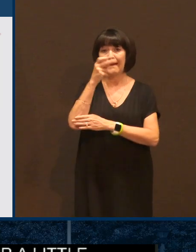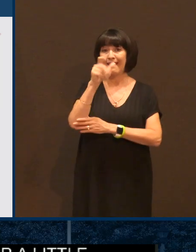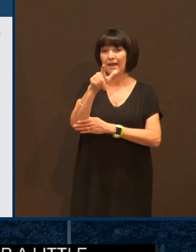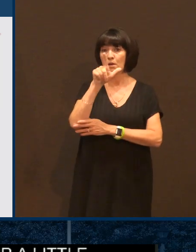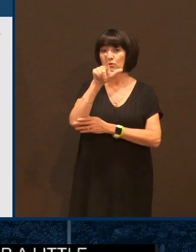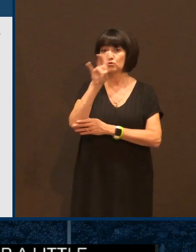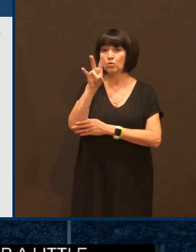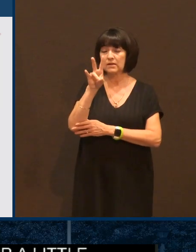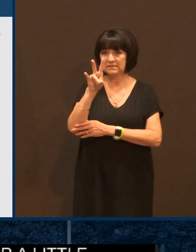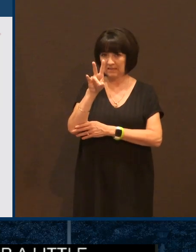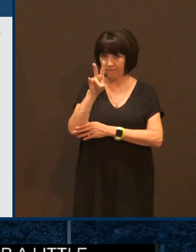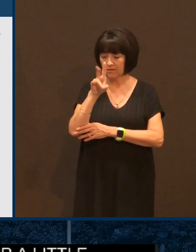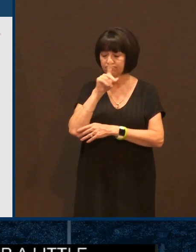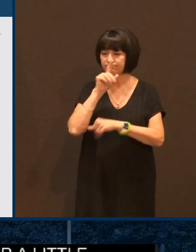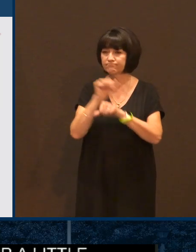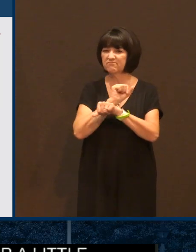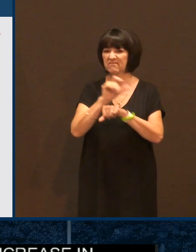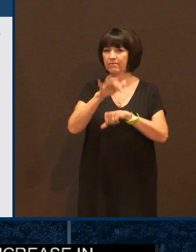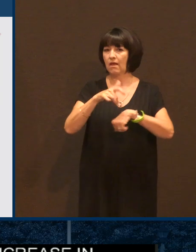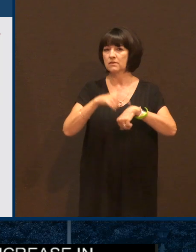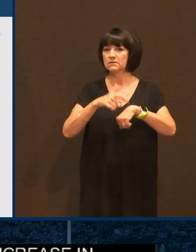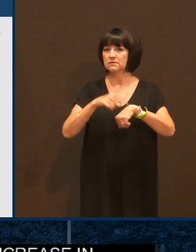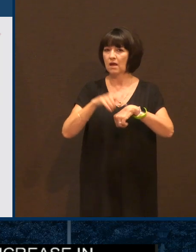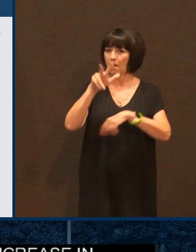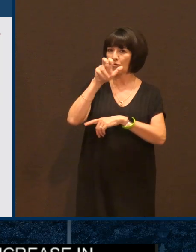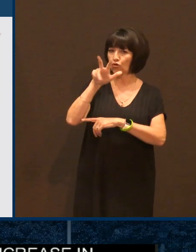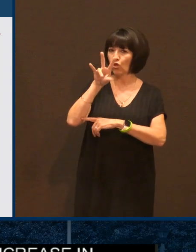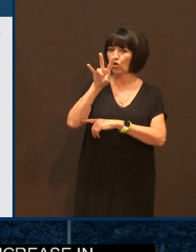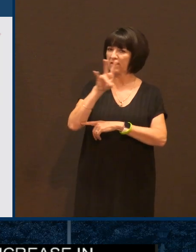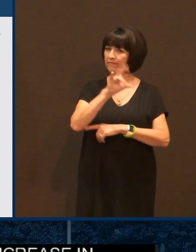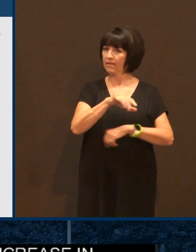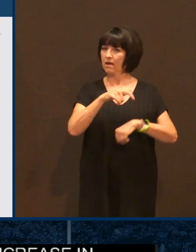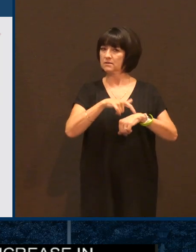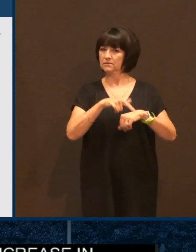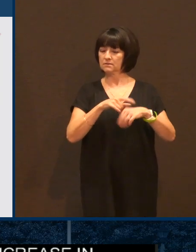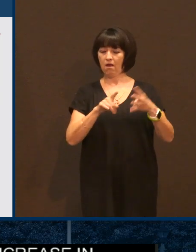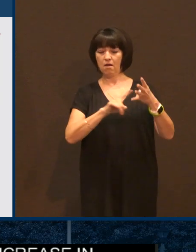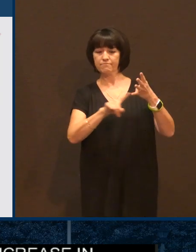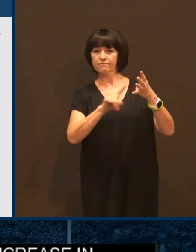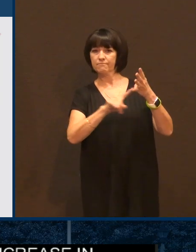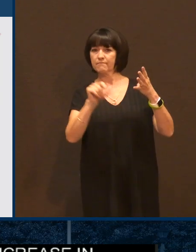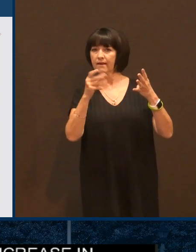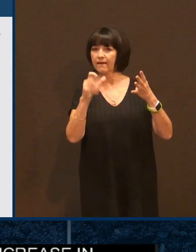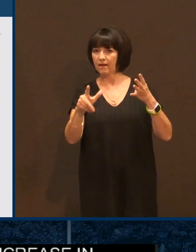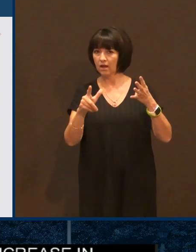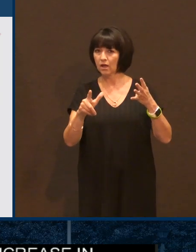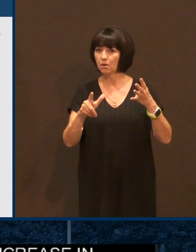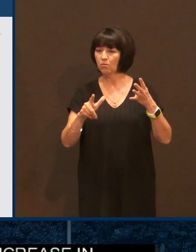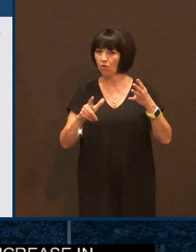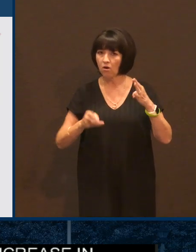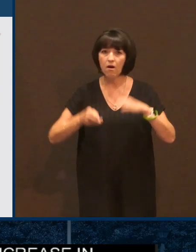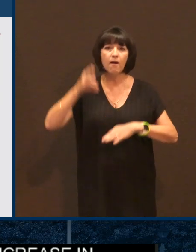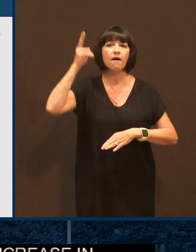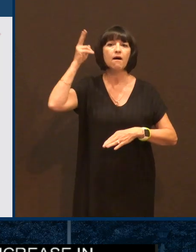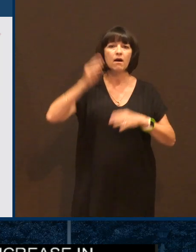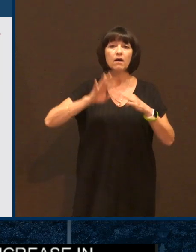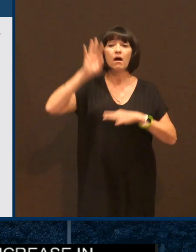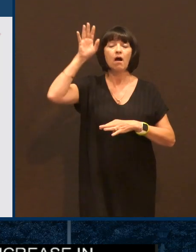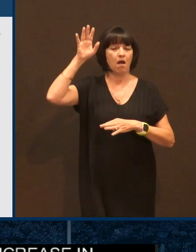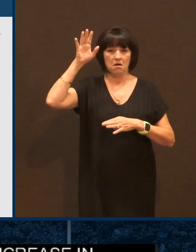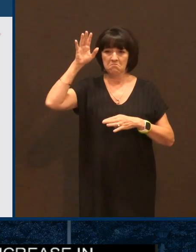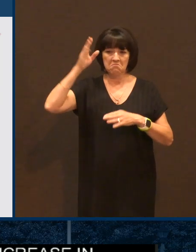hospitalizations 337, just to give you an idea of where we've been and where we are today at